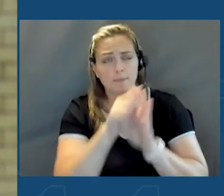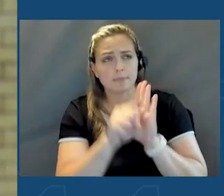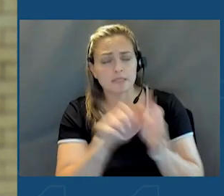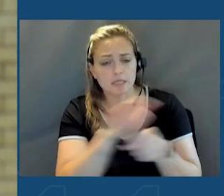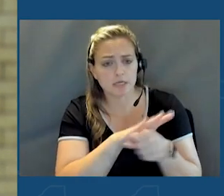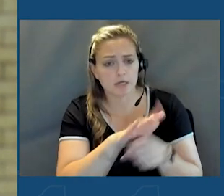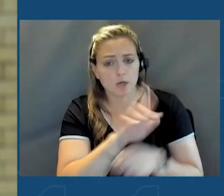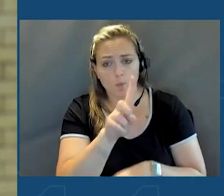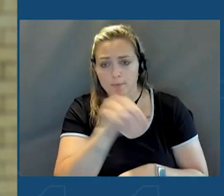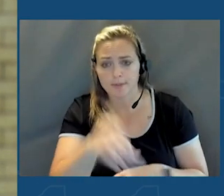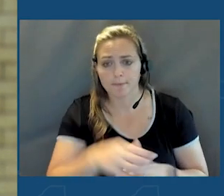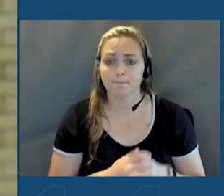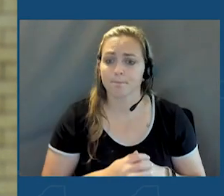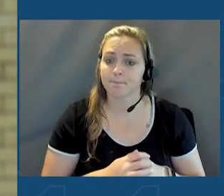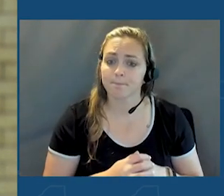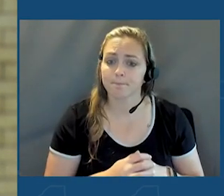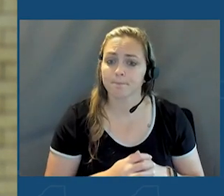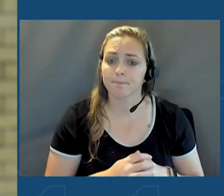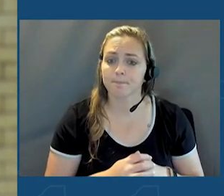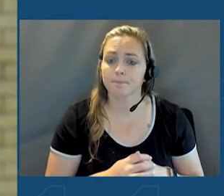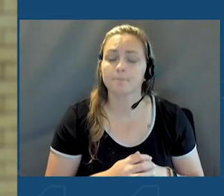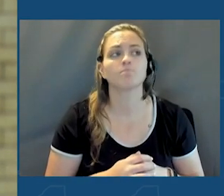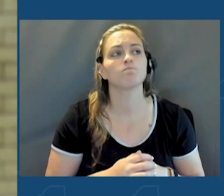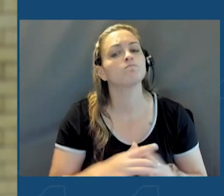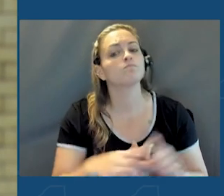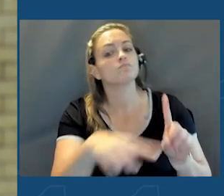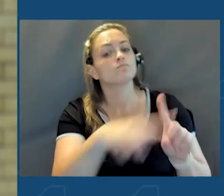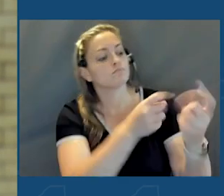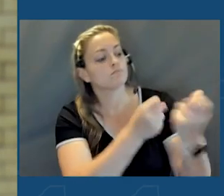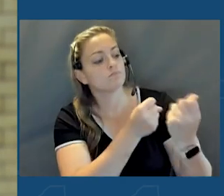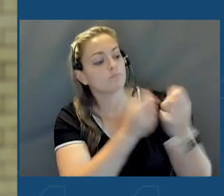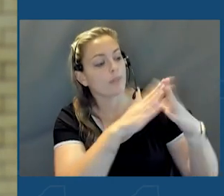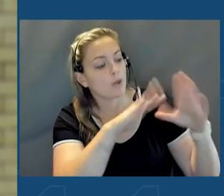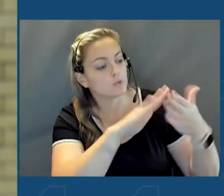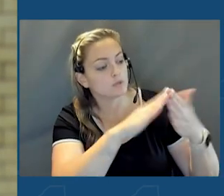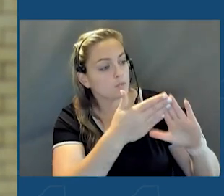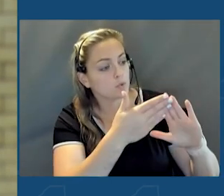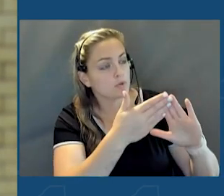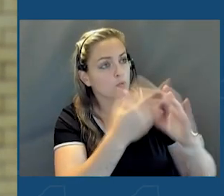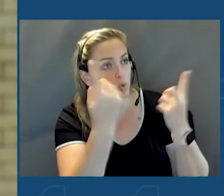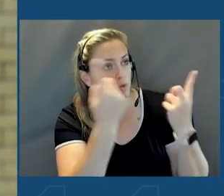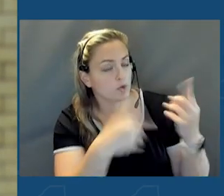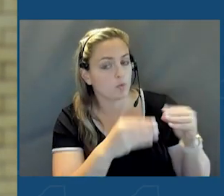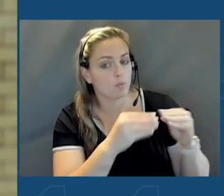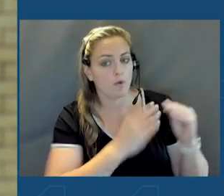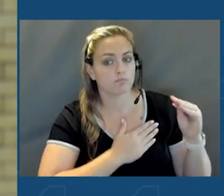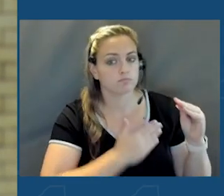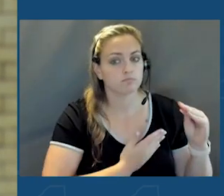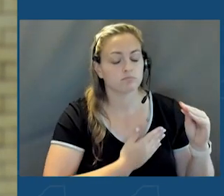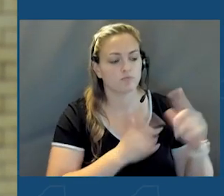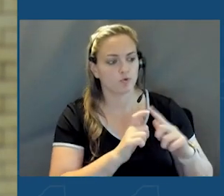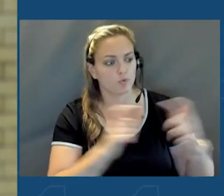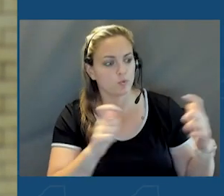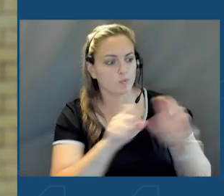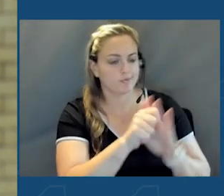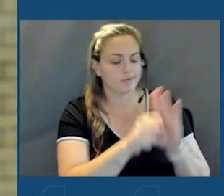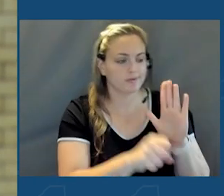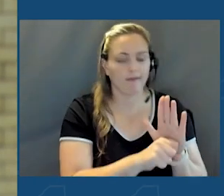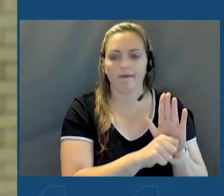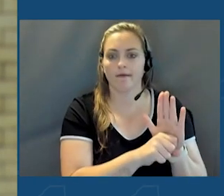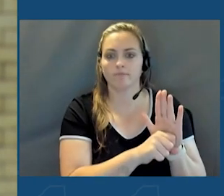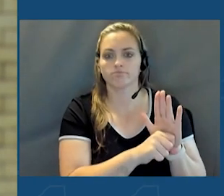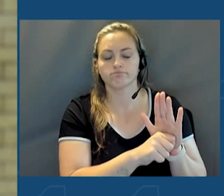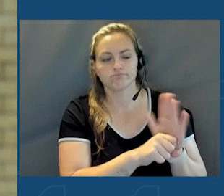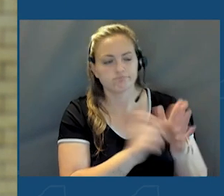1%. And pro-housing communities will get special consideration for major state initiatives like the Downtown